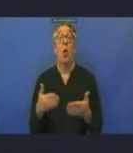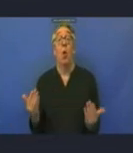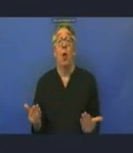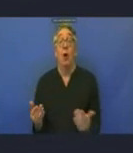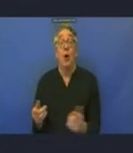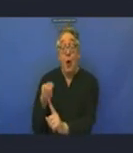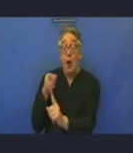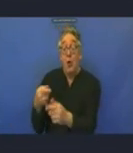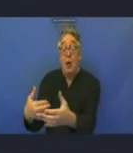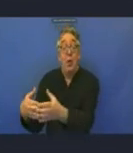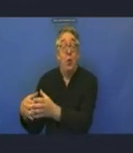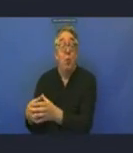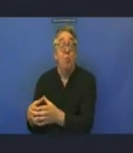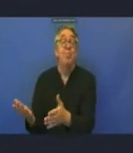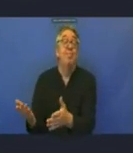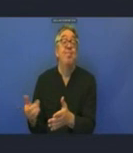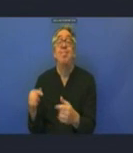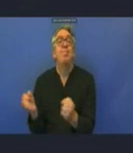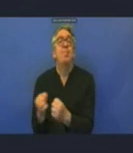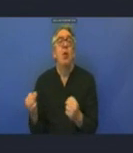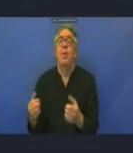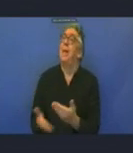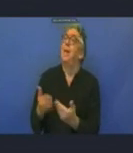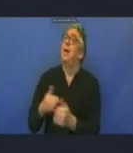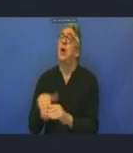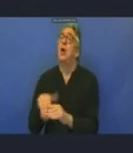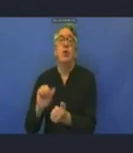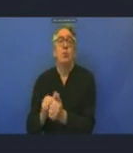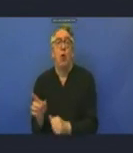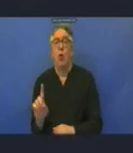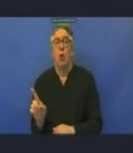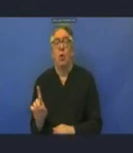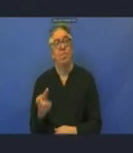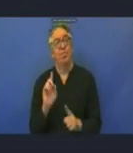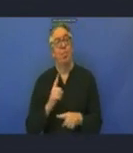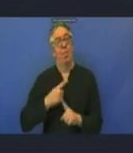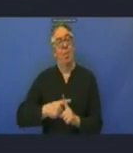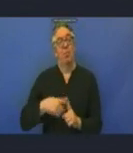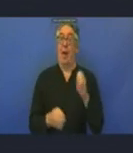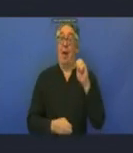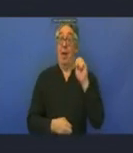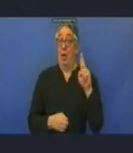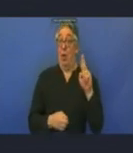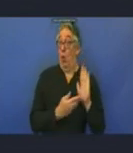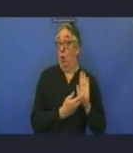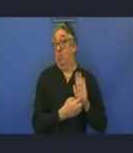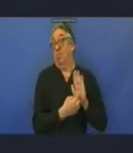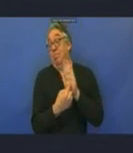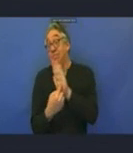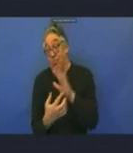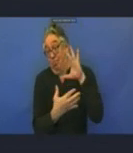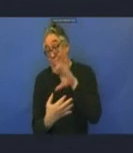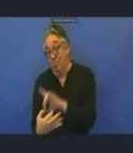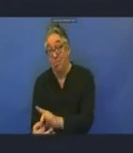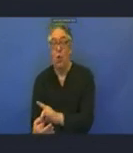opportunities and bring EU dimension at local level. Also important, it